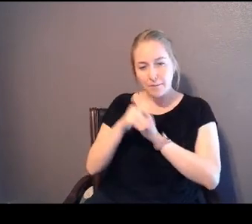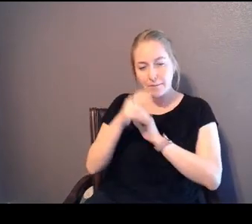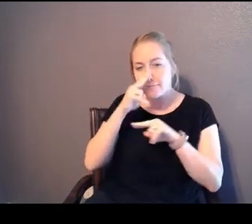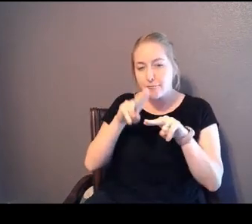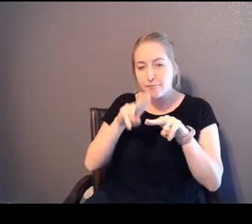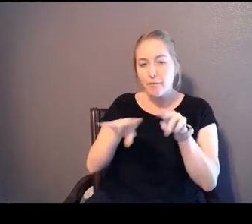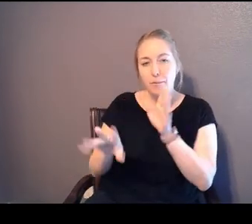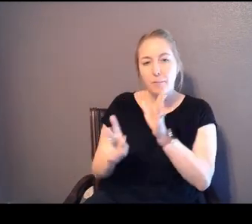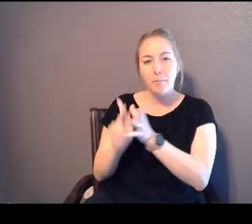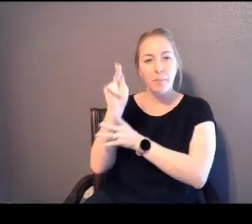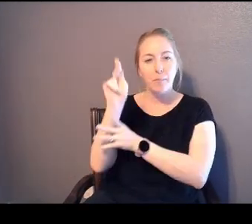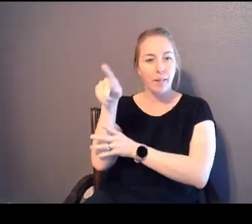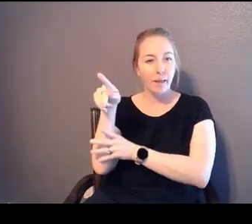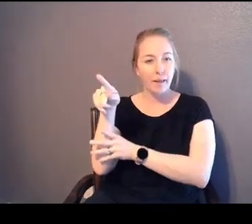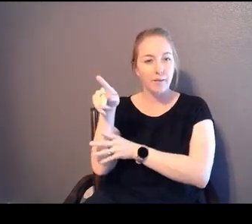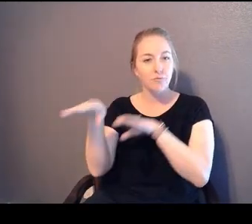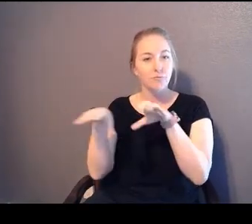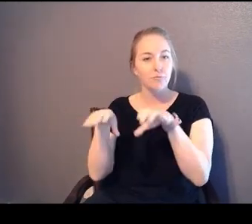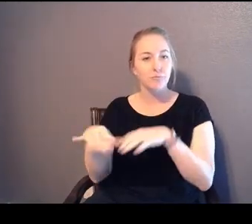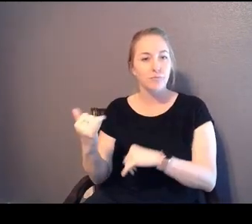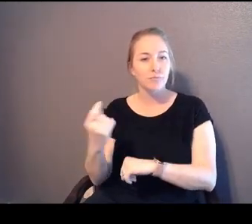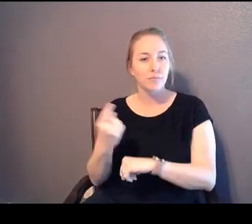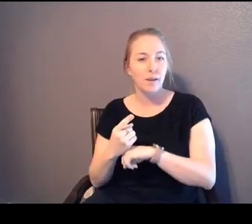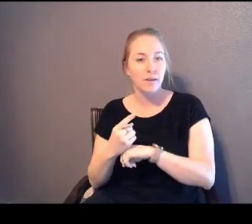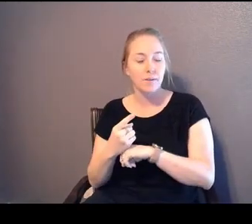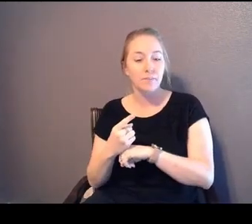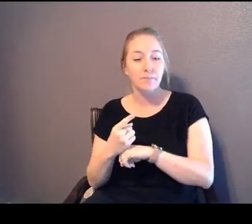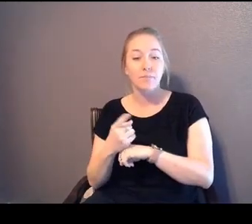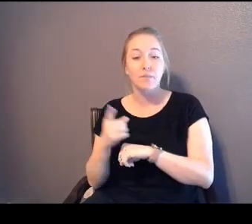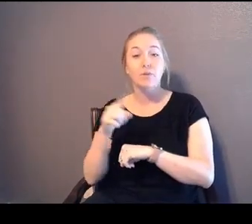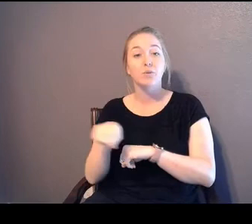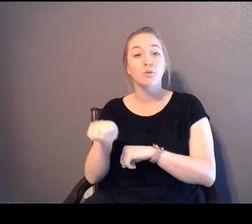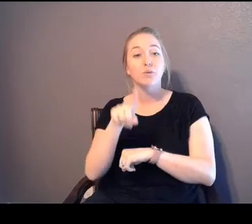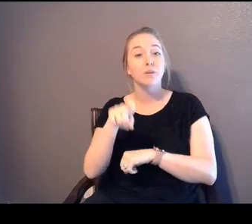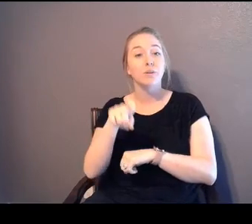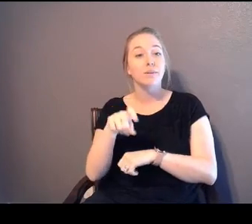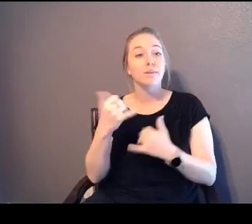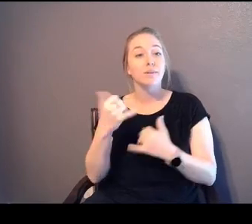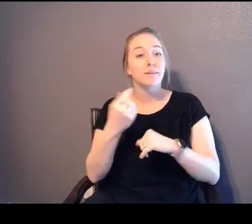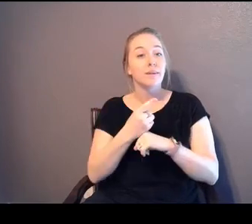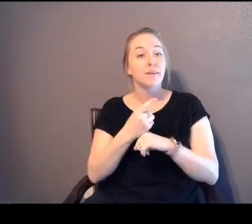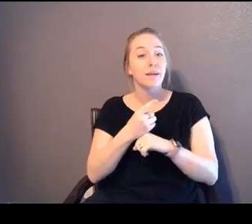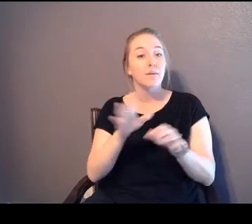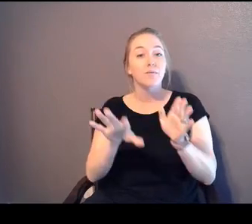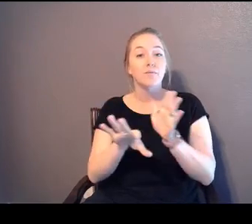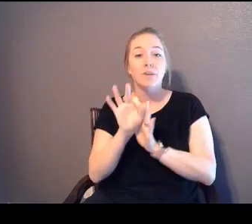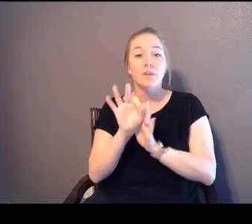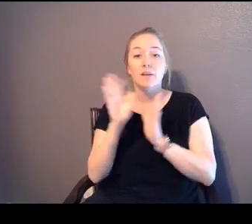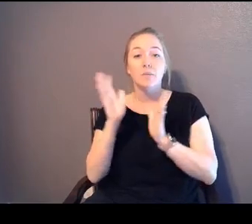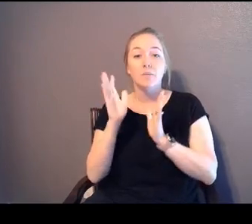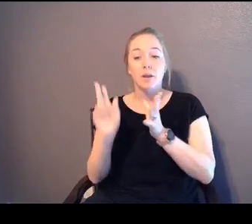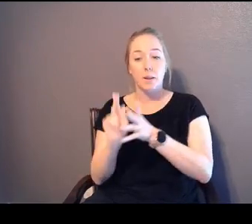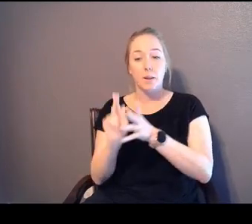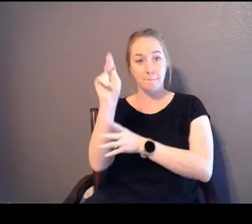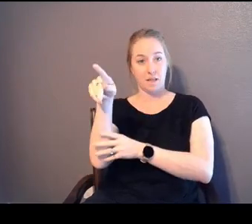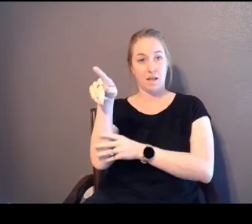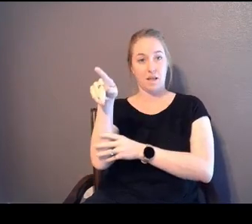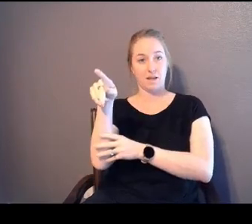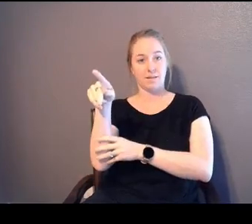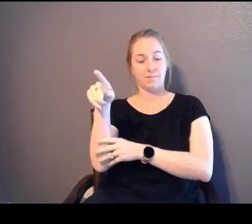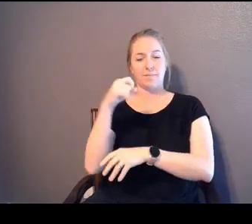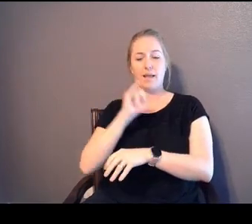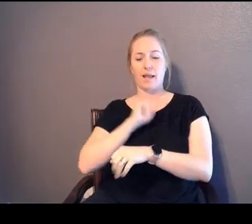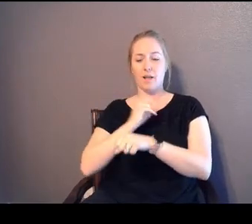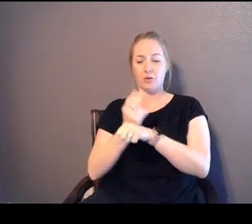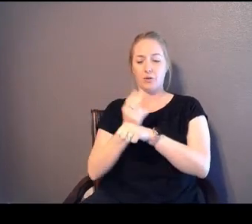to do today. So all you need for today is to find a plant. I use this little house plant. I like it.